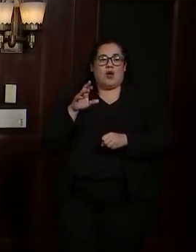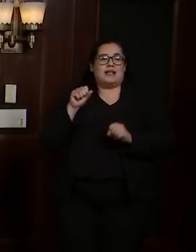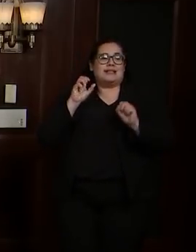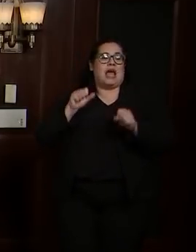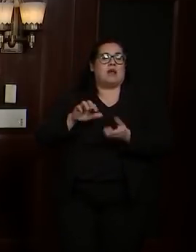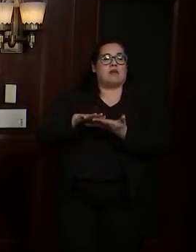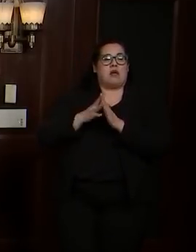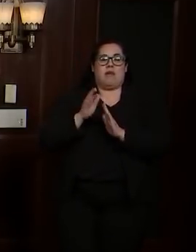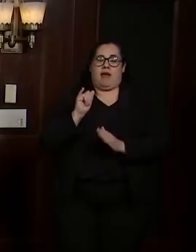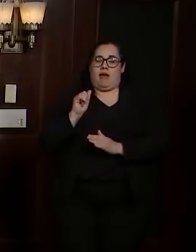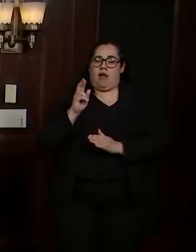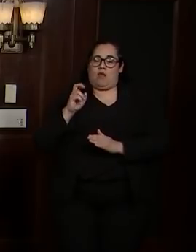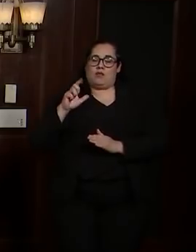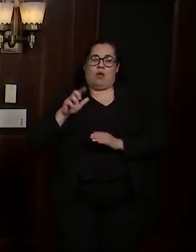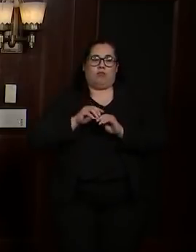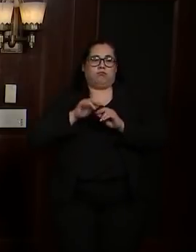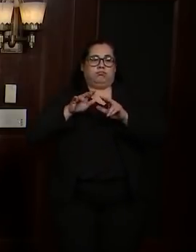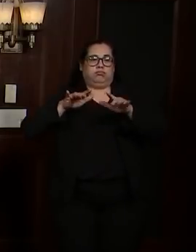And so there's a very